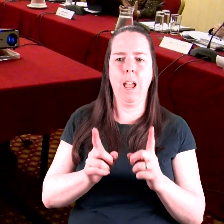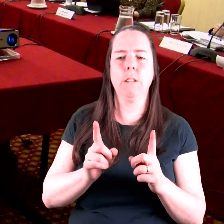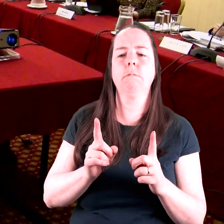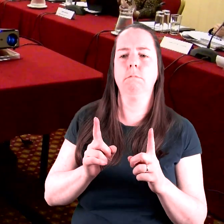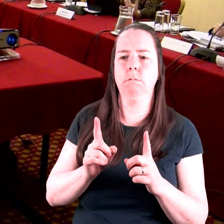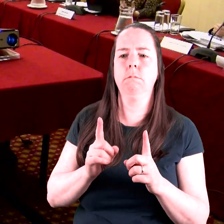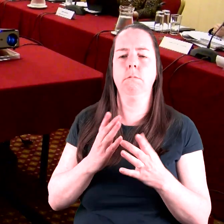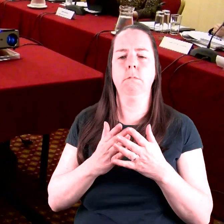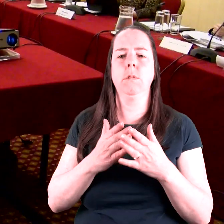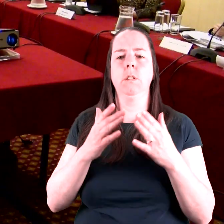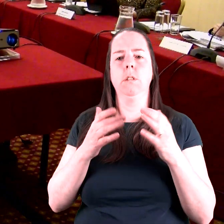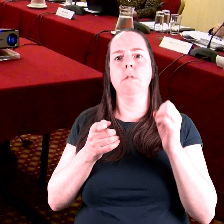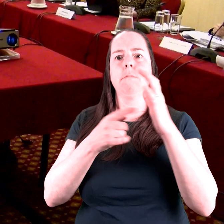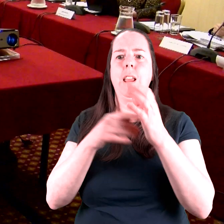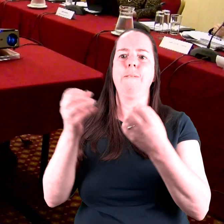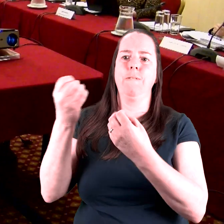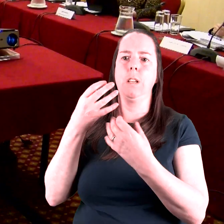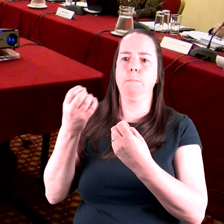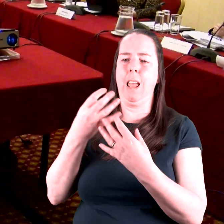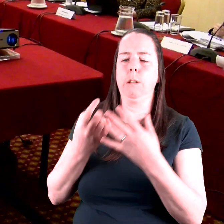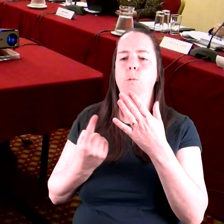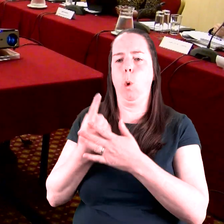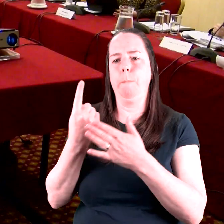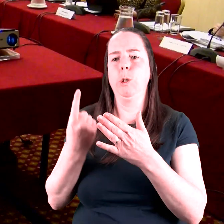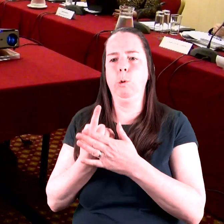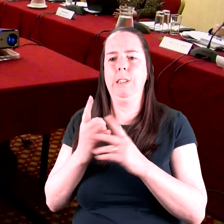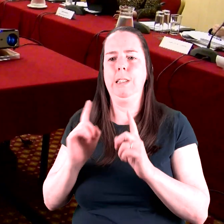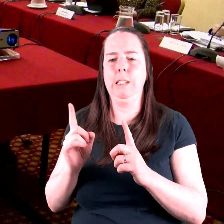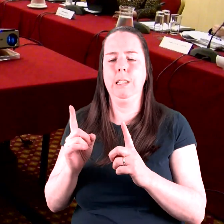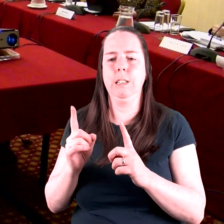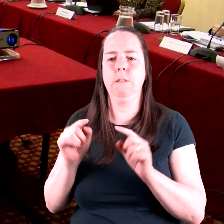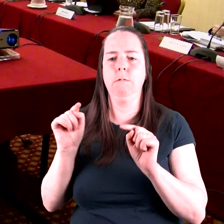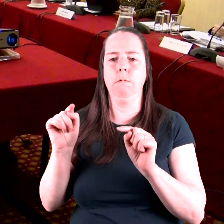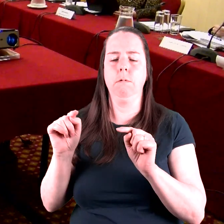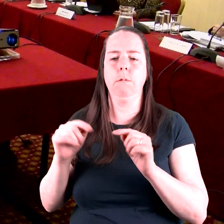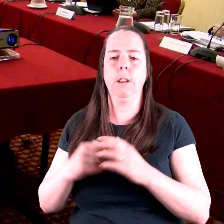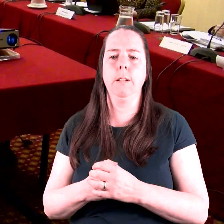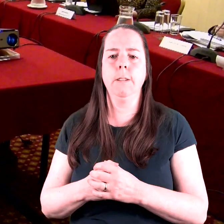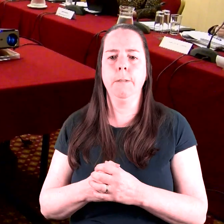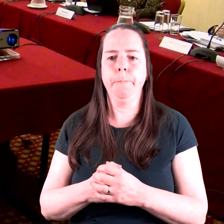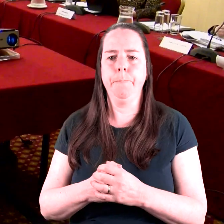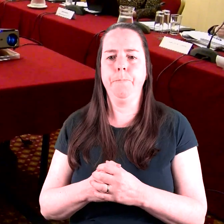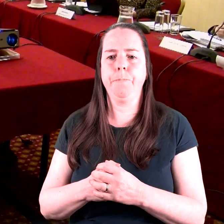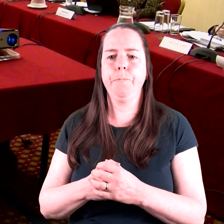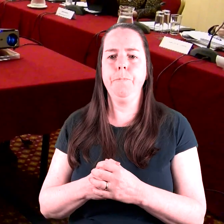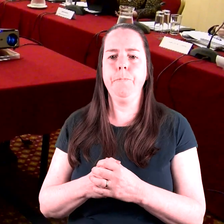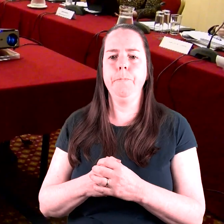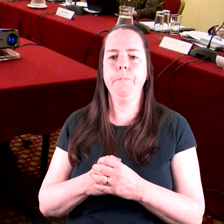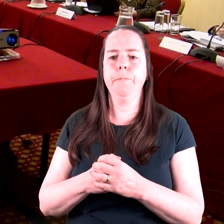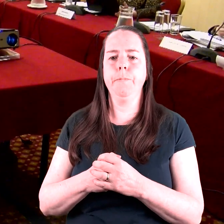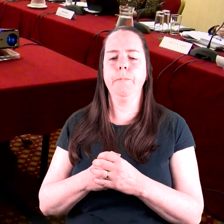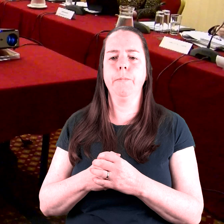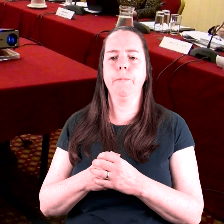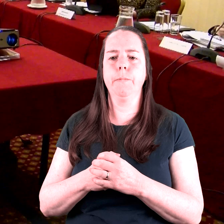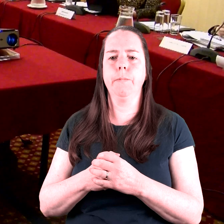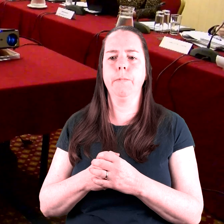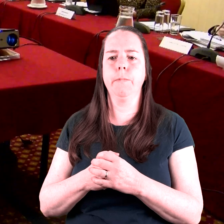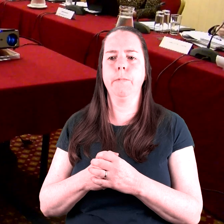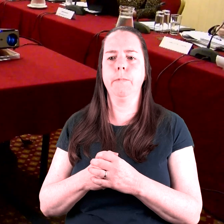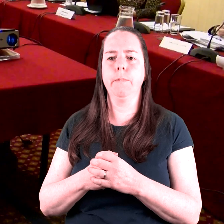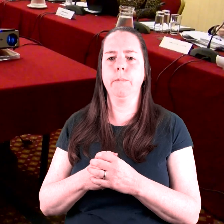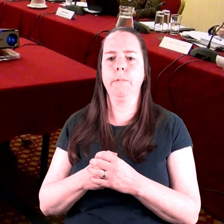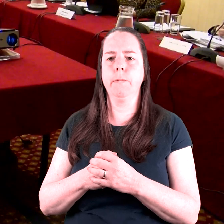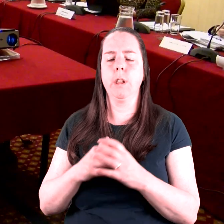So that was kind of some of the main feedback. There's also, you know, and the opportunities from some of that join, well,